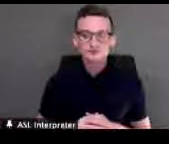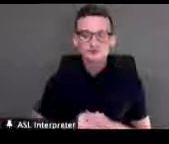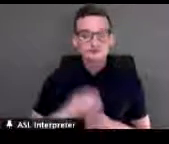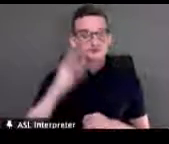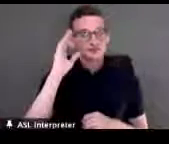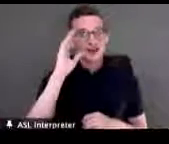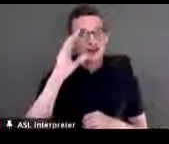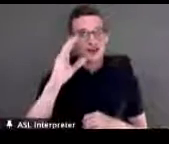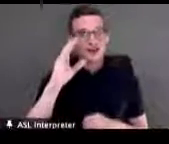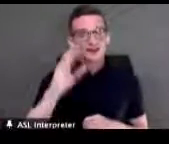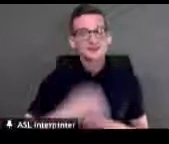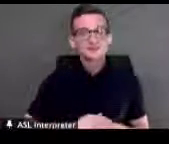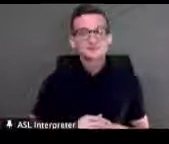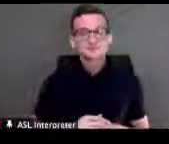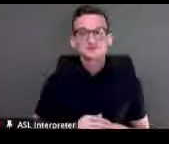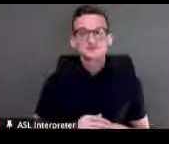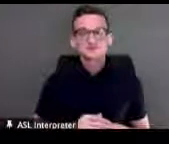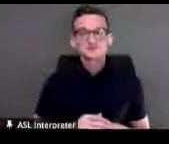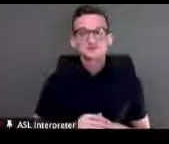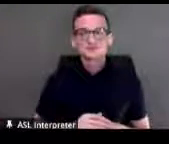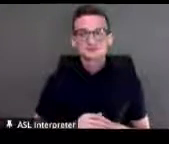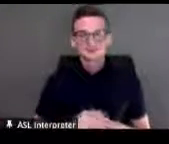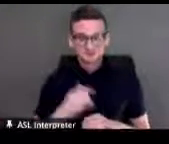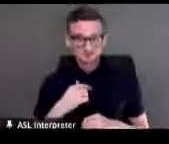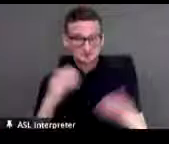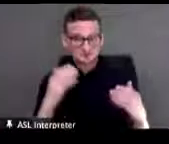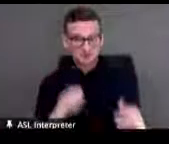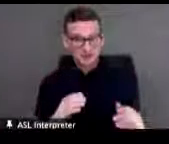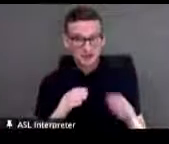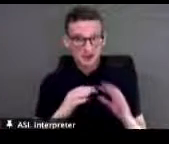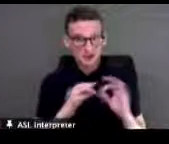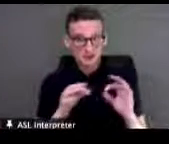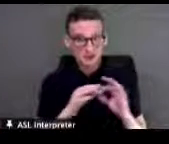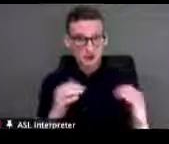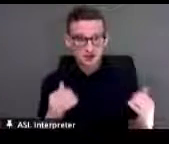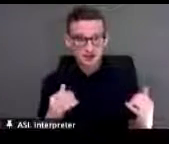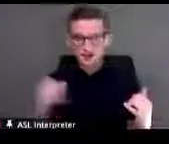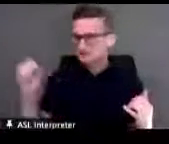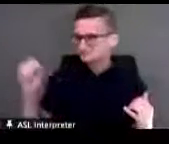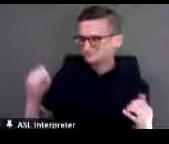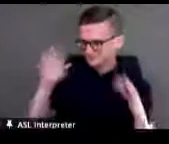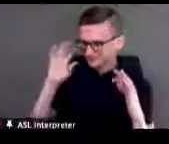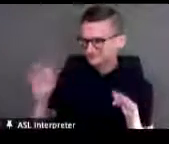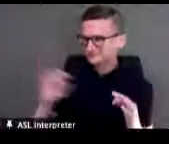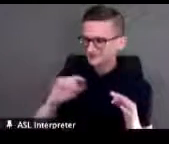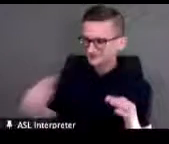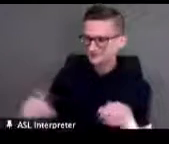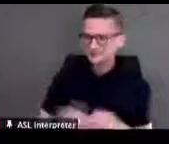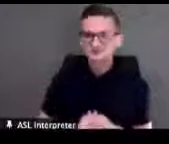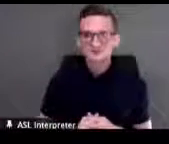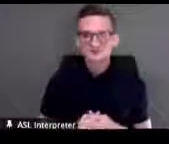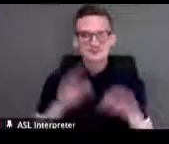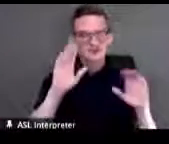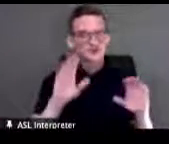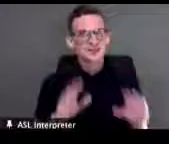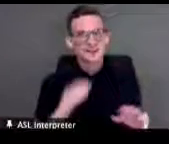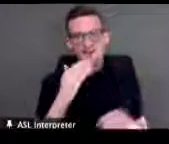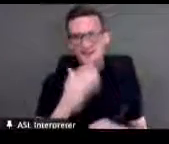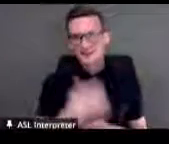Hi. Yes. Am I allowed to talk now? Absolutely. Floor is yours. Okay. Great. Thank